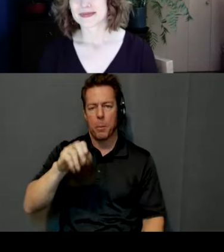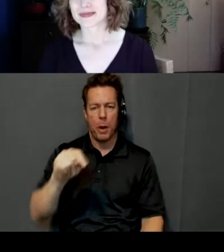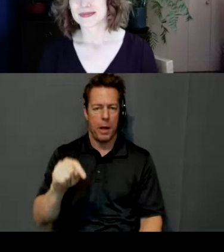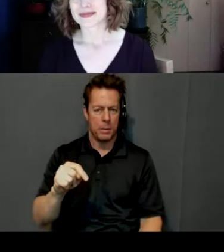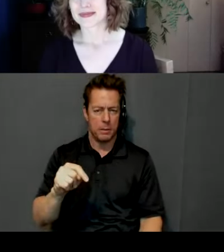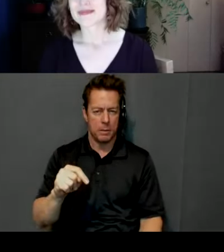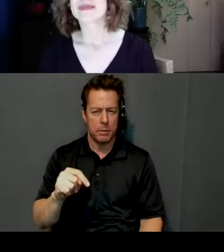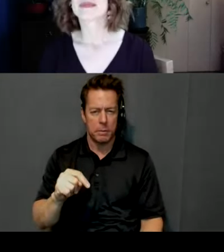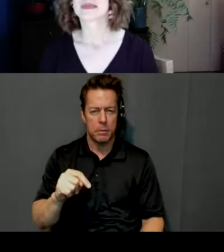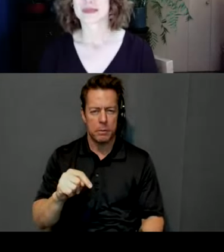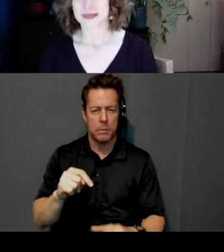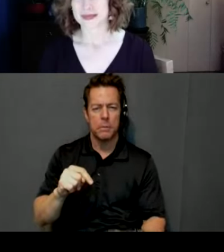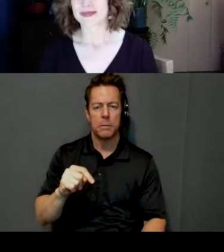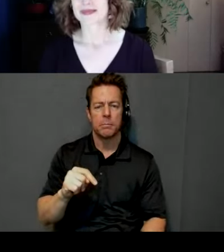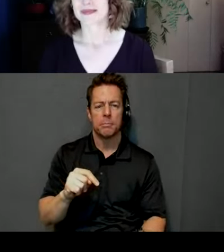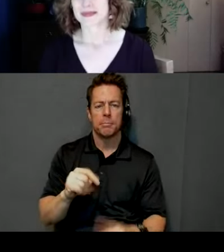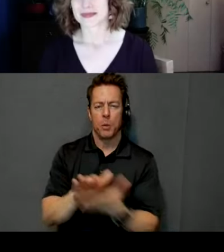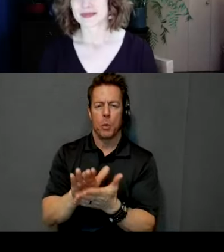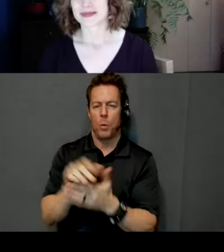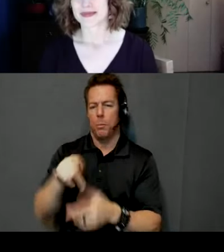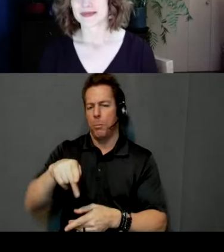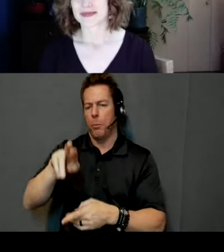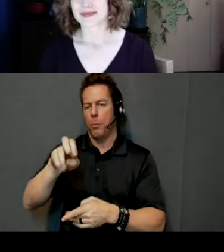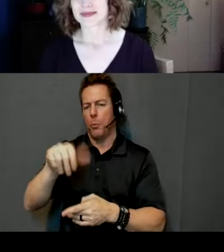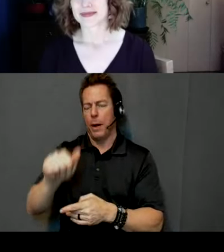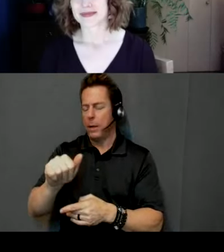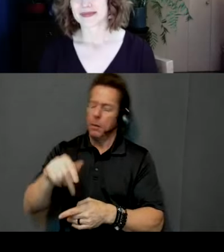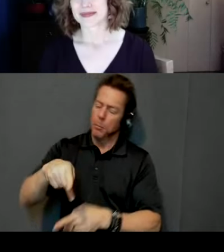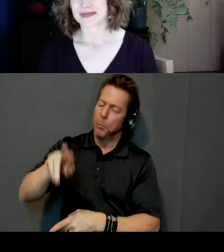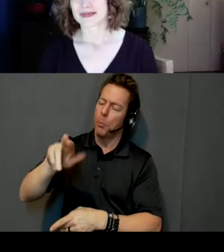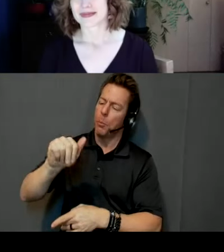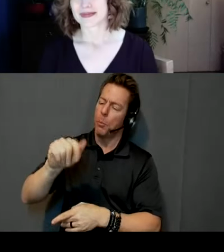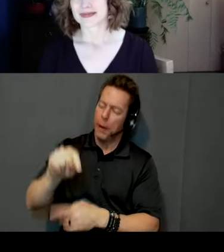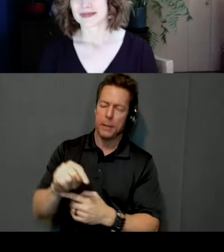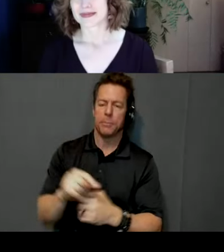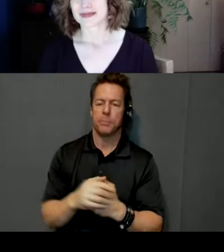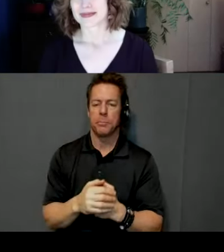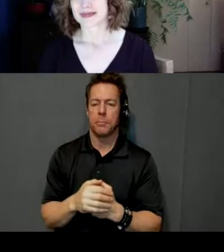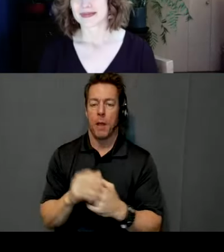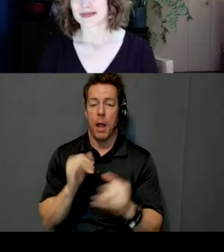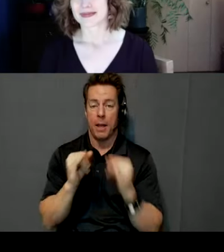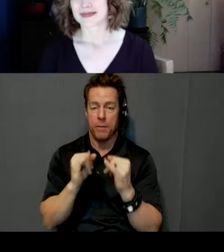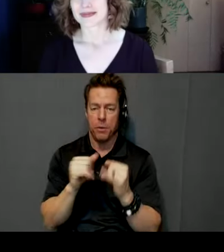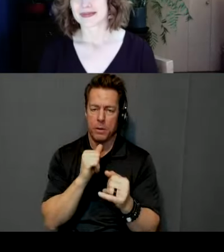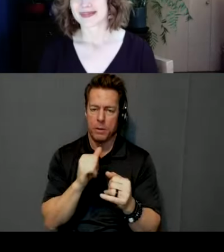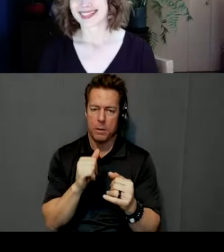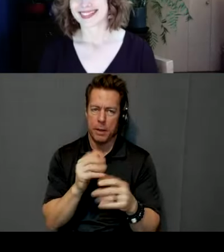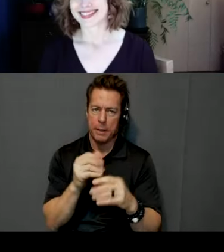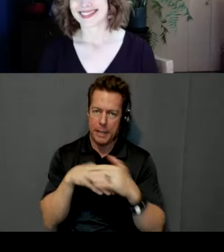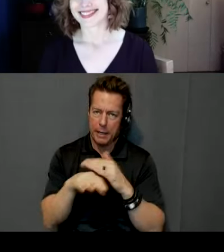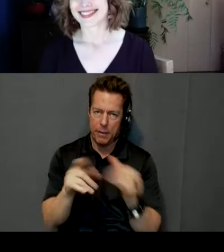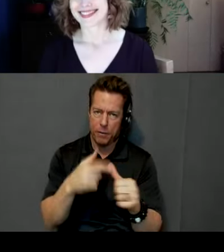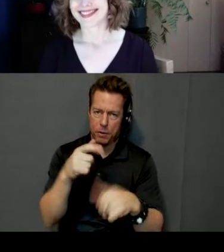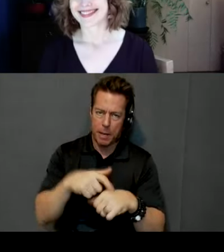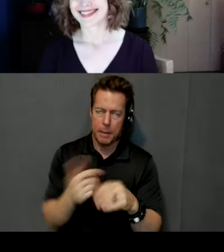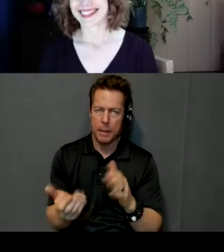Williams Proctor. So I went on an interview, and I didn't get the first time. So again,